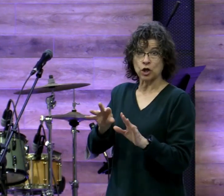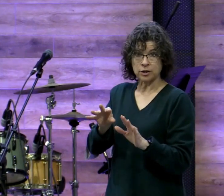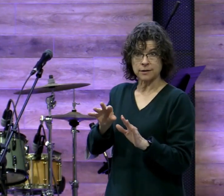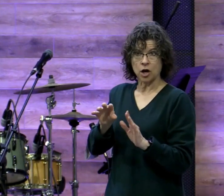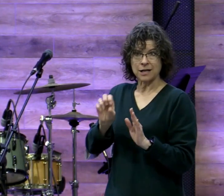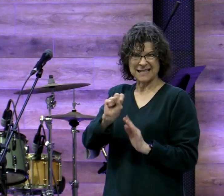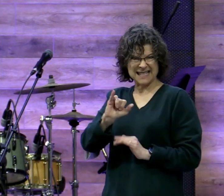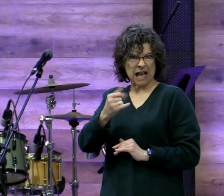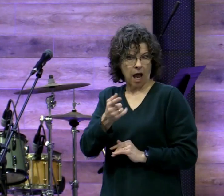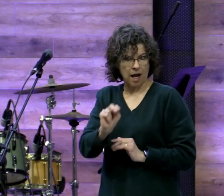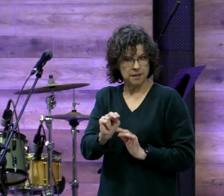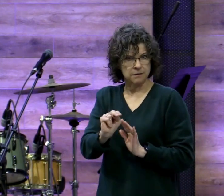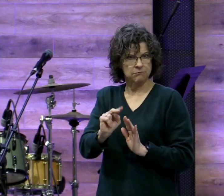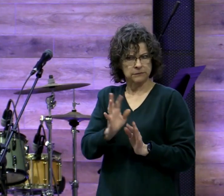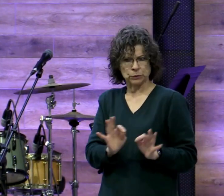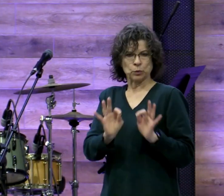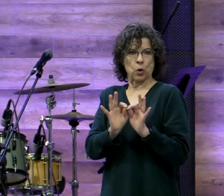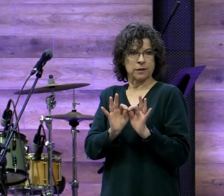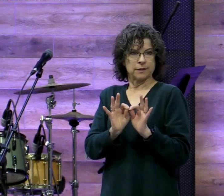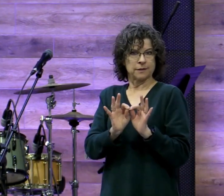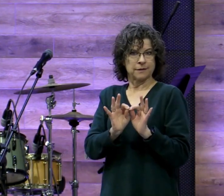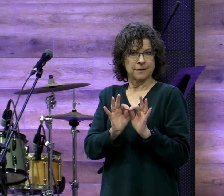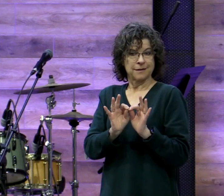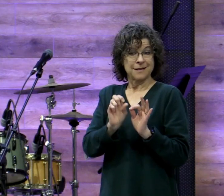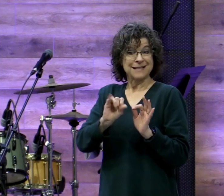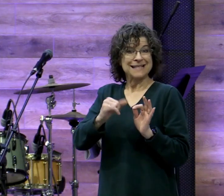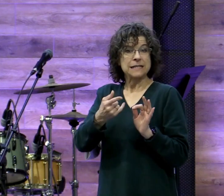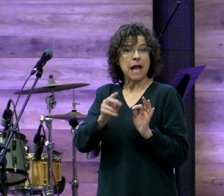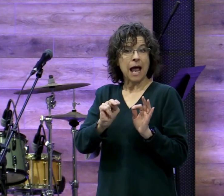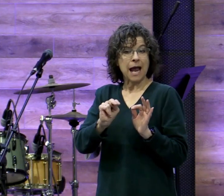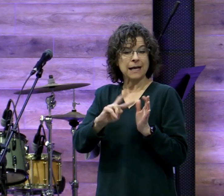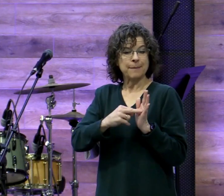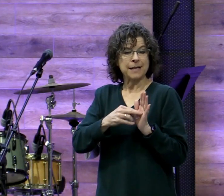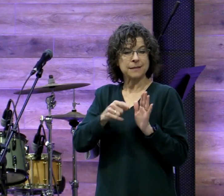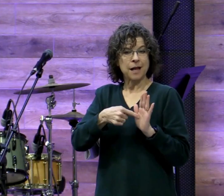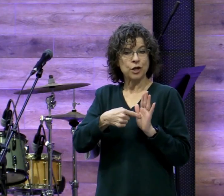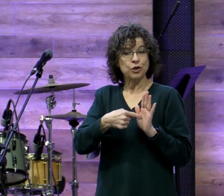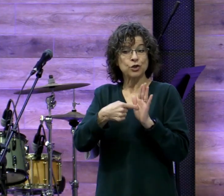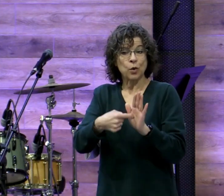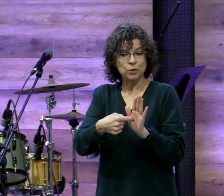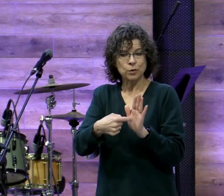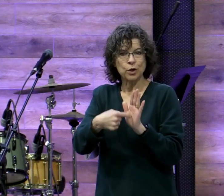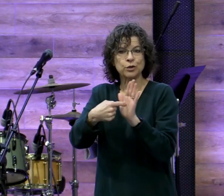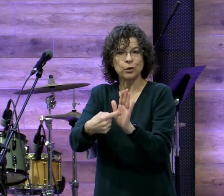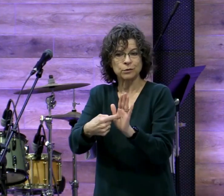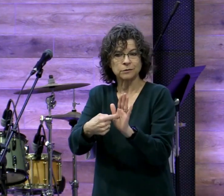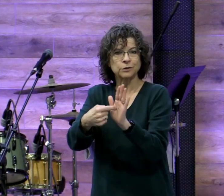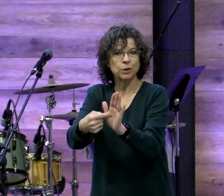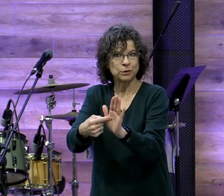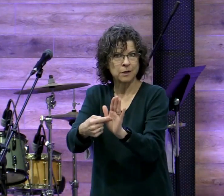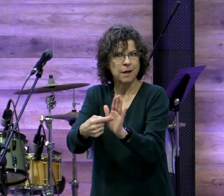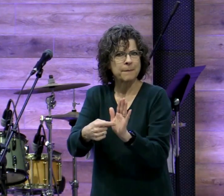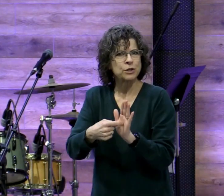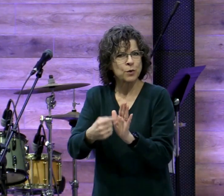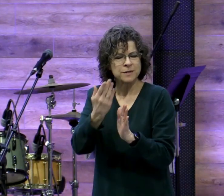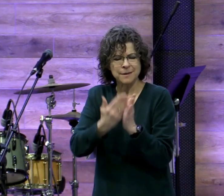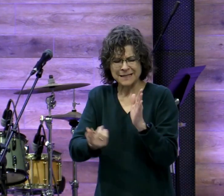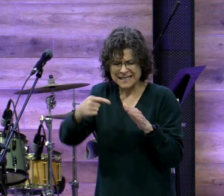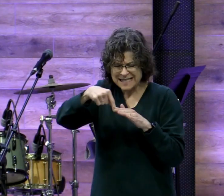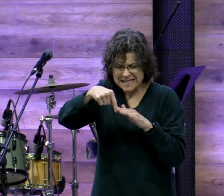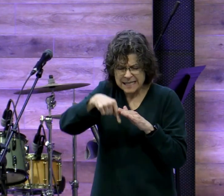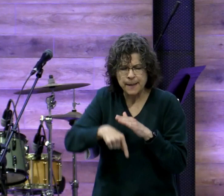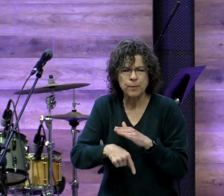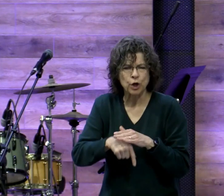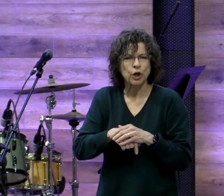sign? It means that they're pointing to something deeper than them in and of themselves. See, a lot of people come to the conclusion that